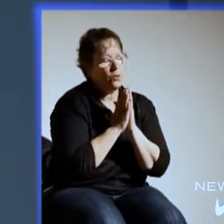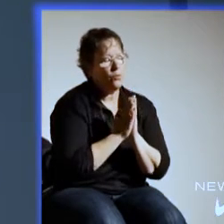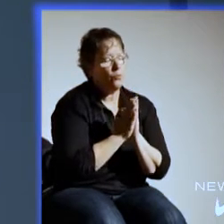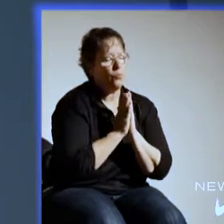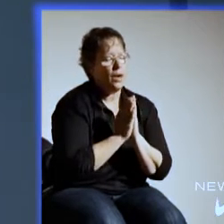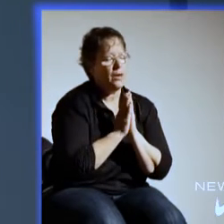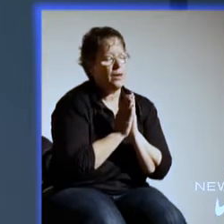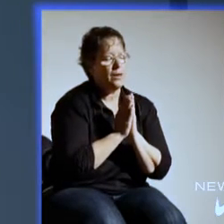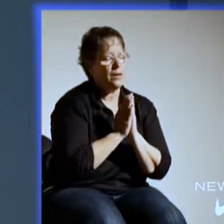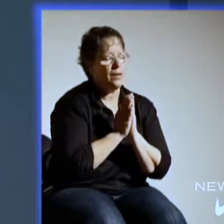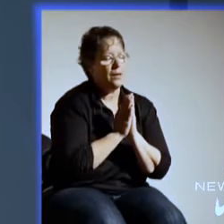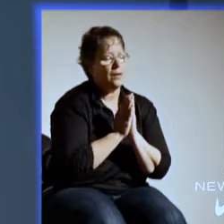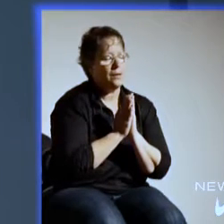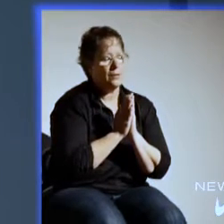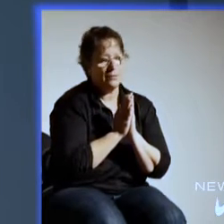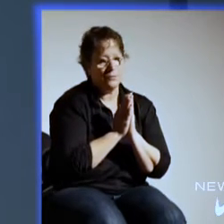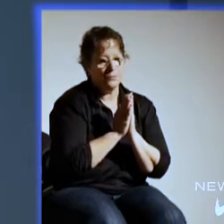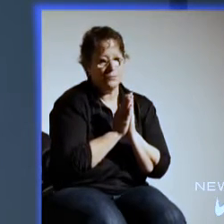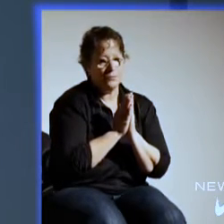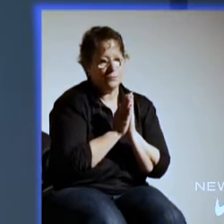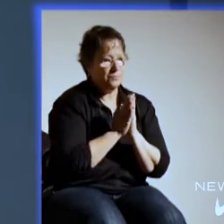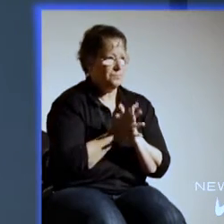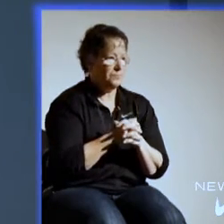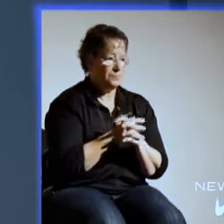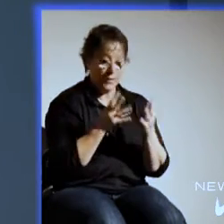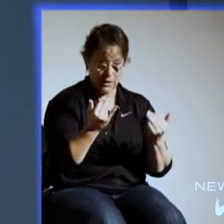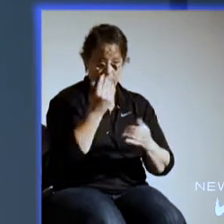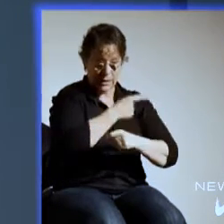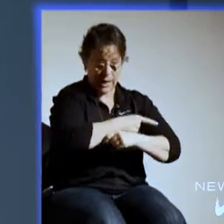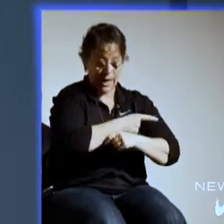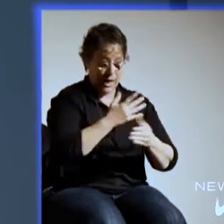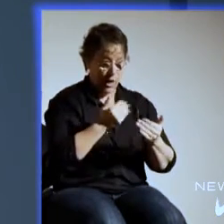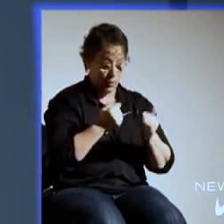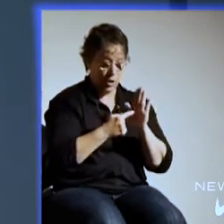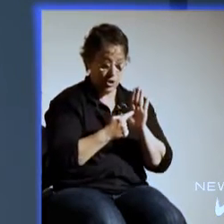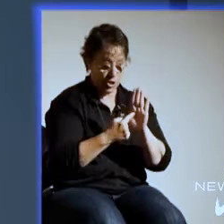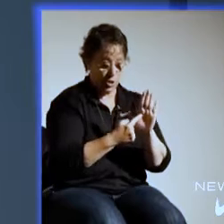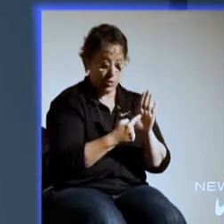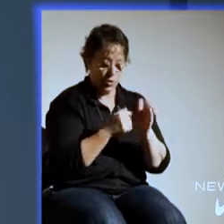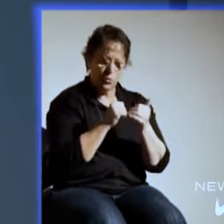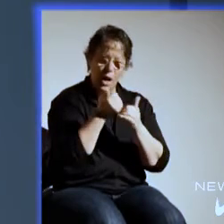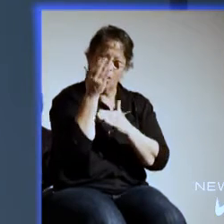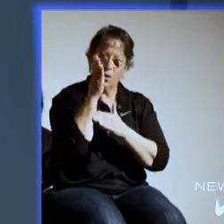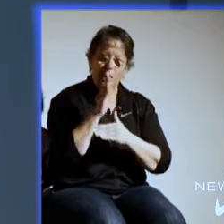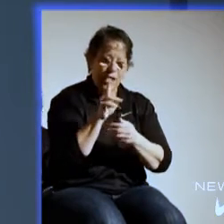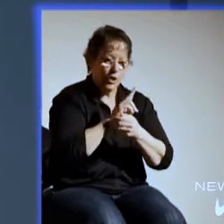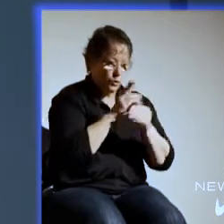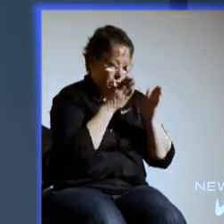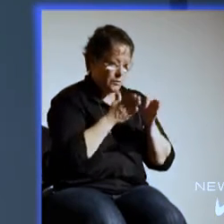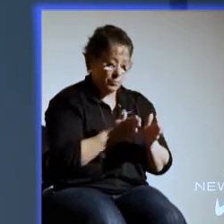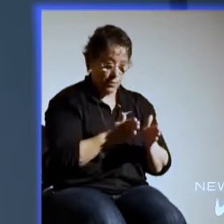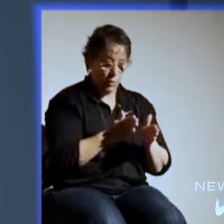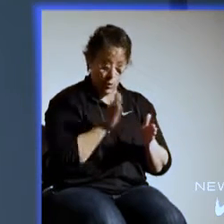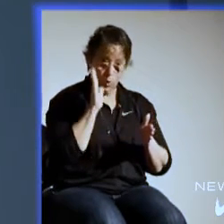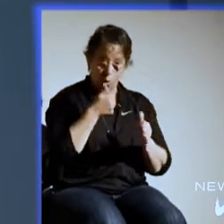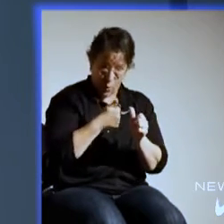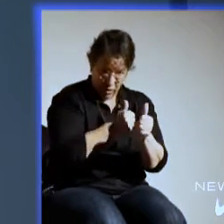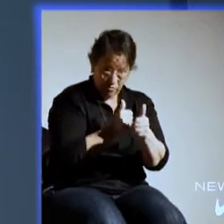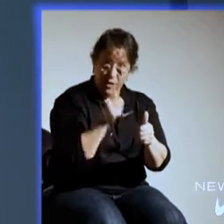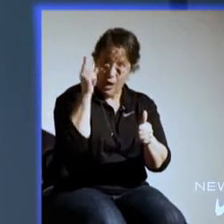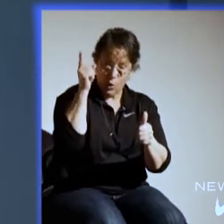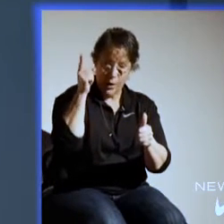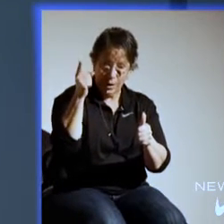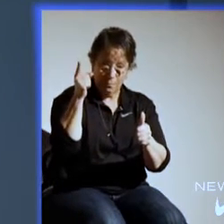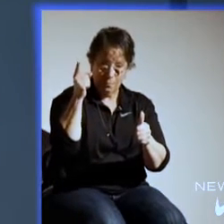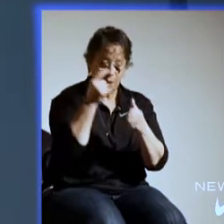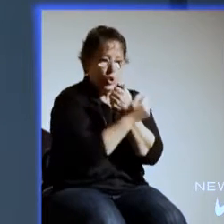God opportunities. Today, I want to show you how God uses people who will follow Him to